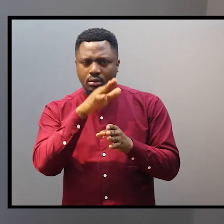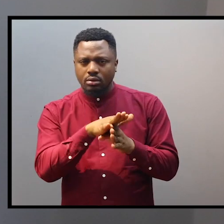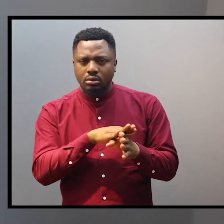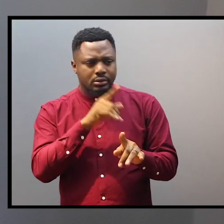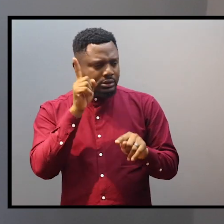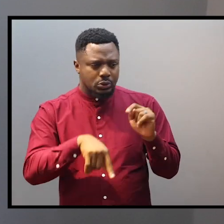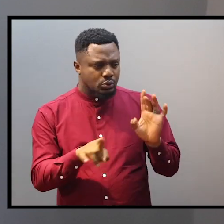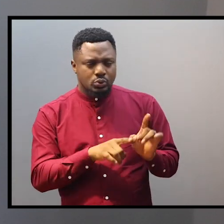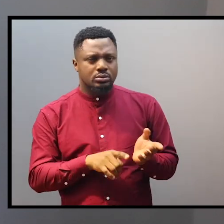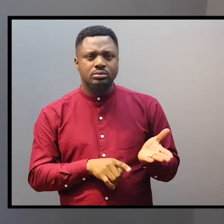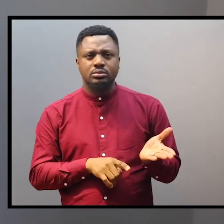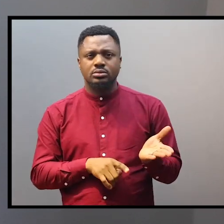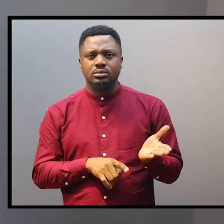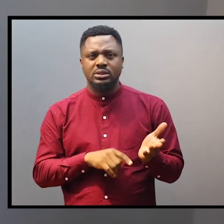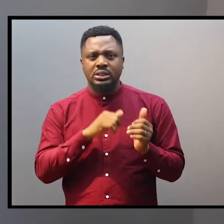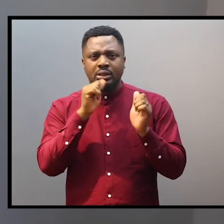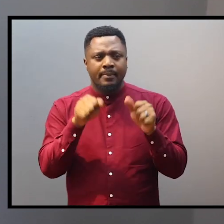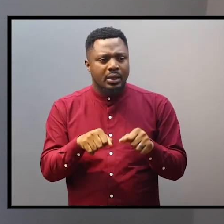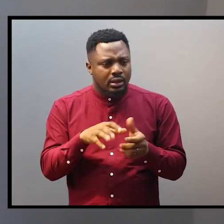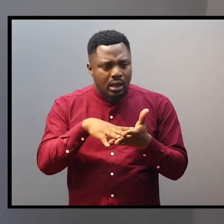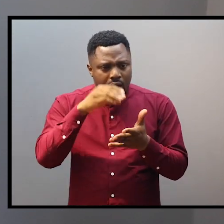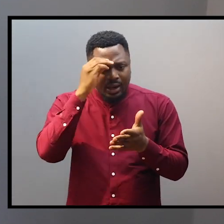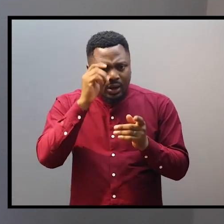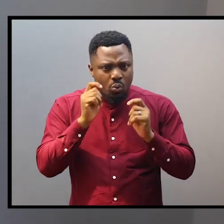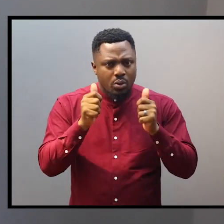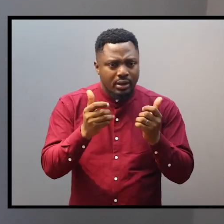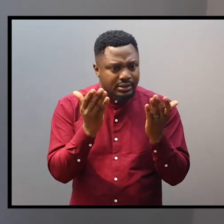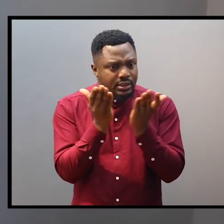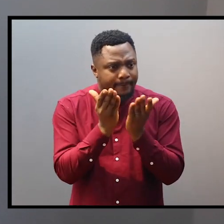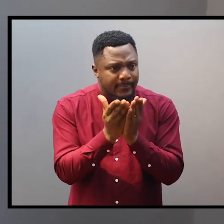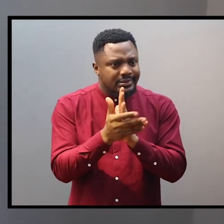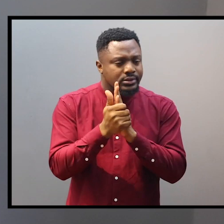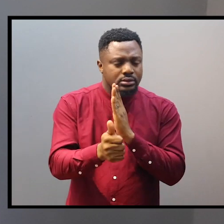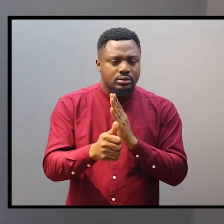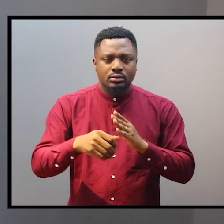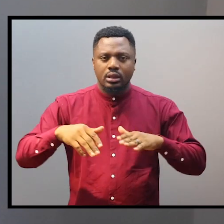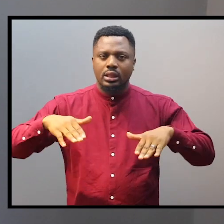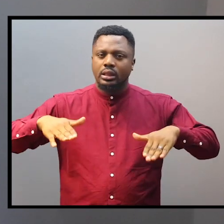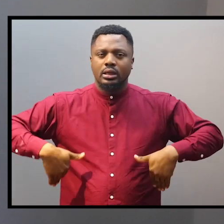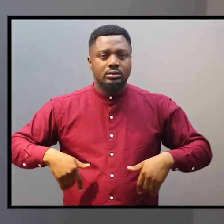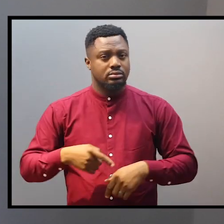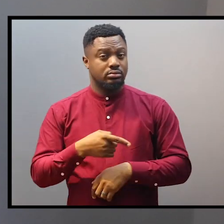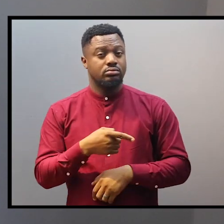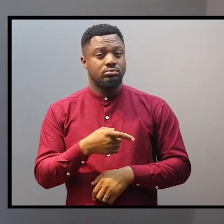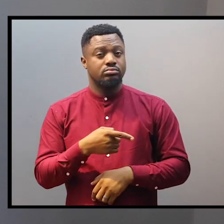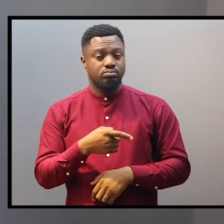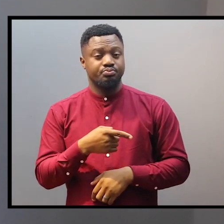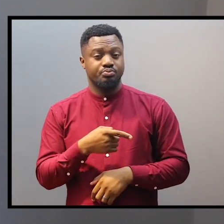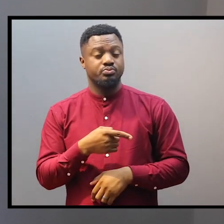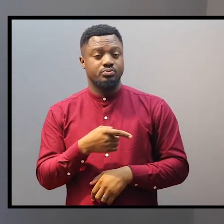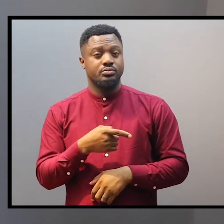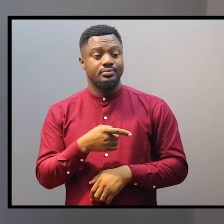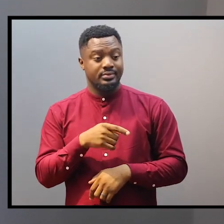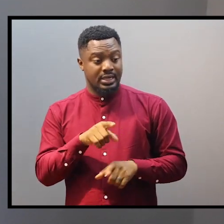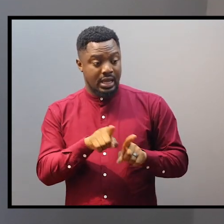ease, they are not able to do. They may not be able to pick up academic skills very easily like children